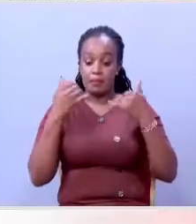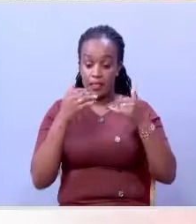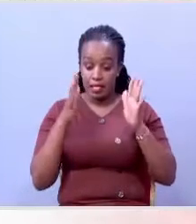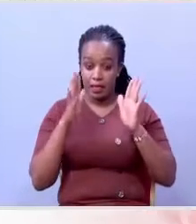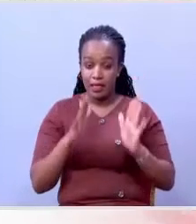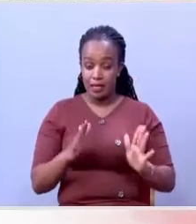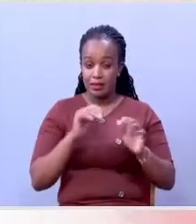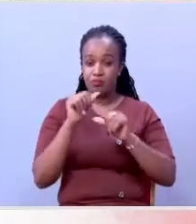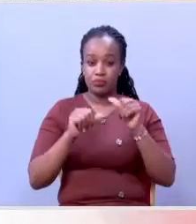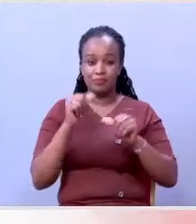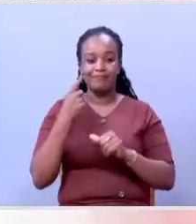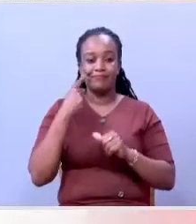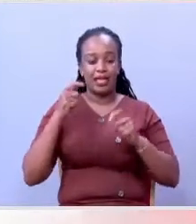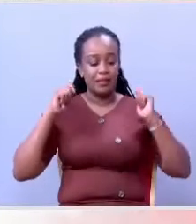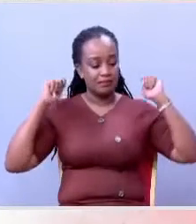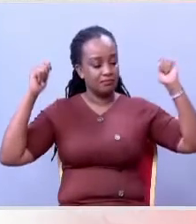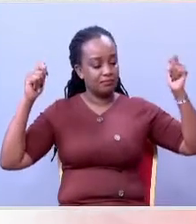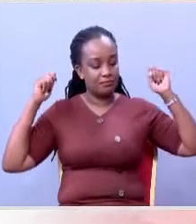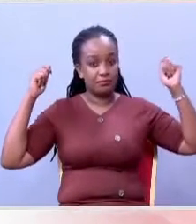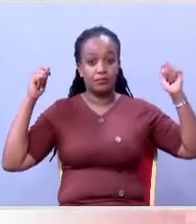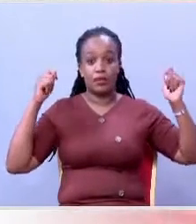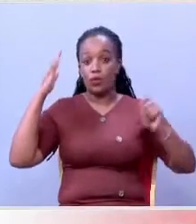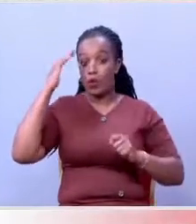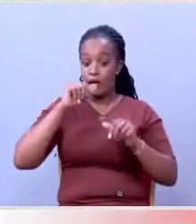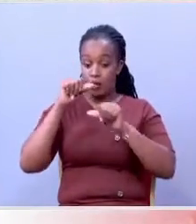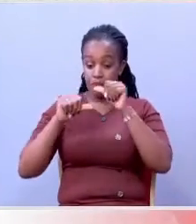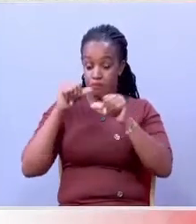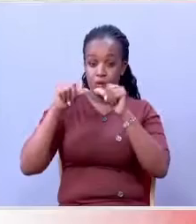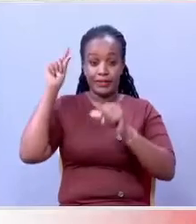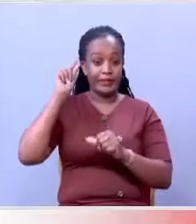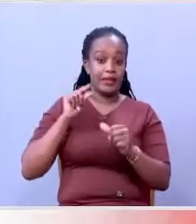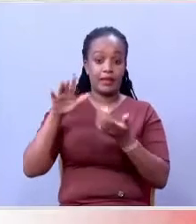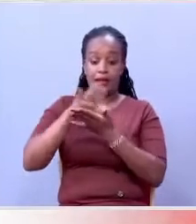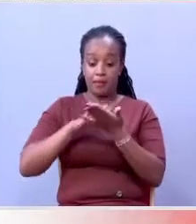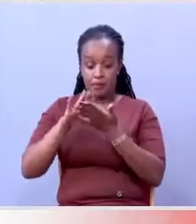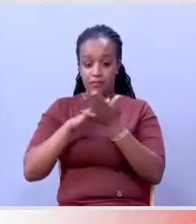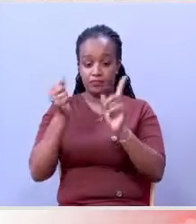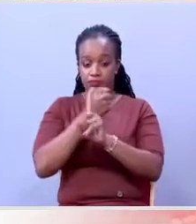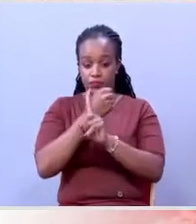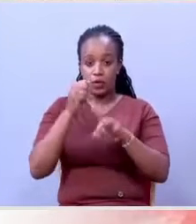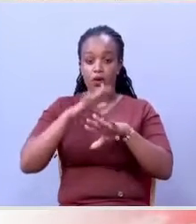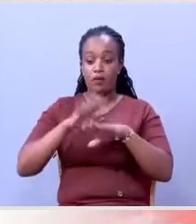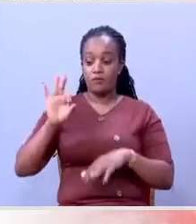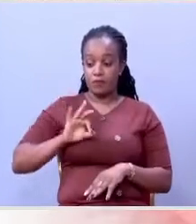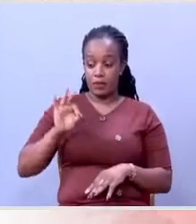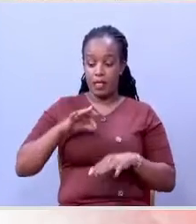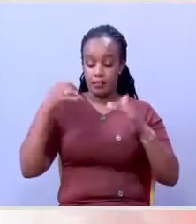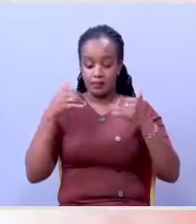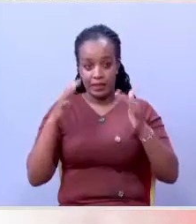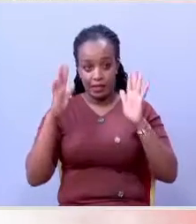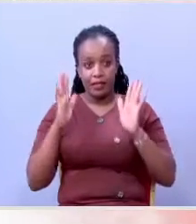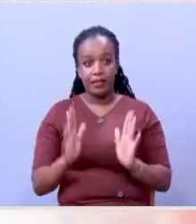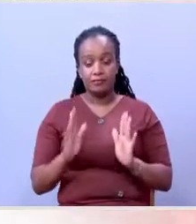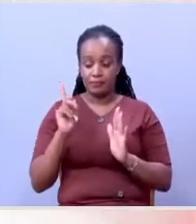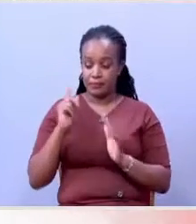and Eldoret residents took to the streets to protest against gender-based violence among female athletes. The protest comes just days after